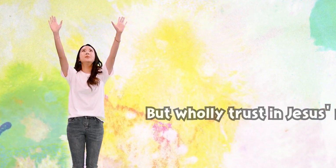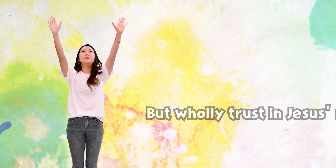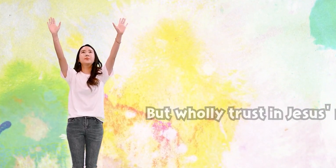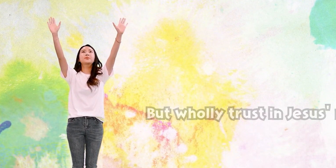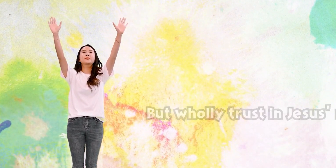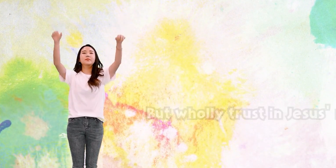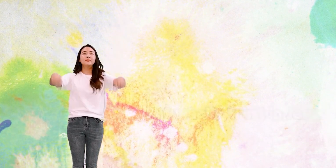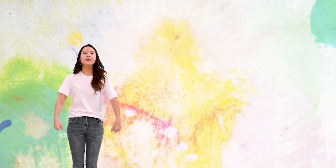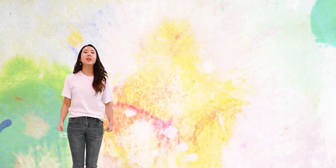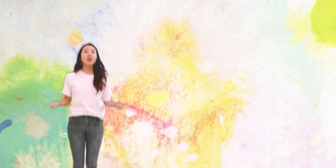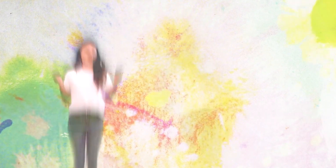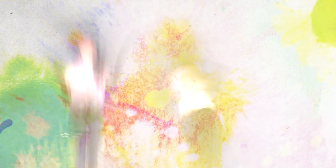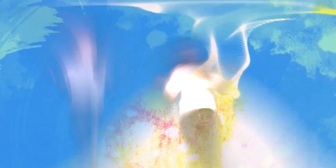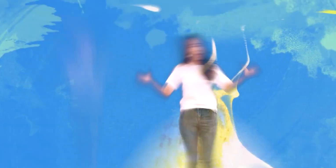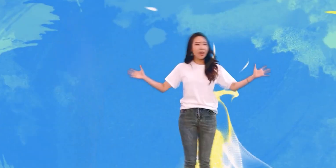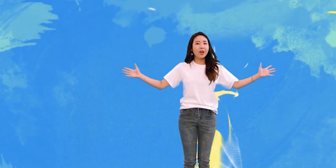name.